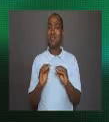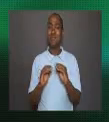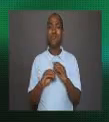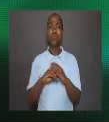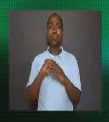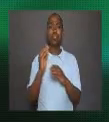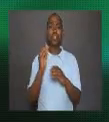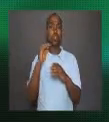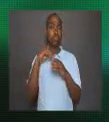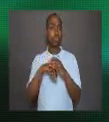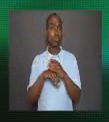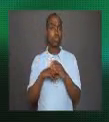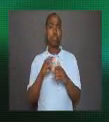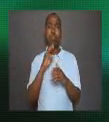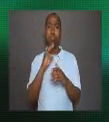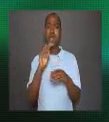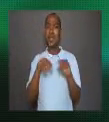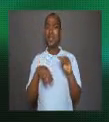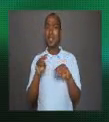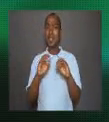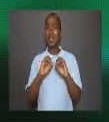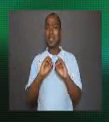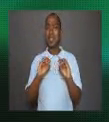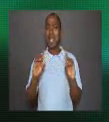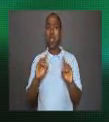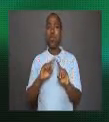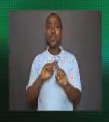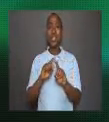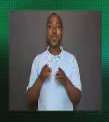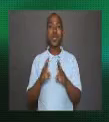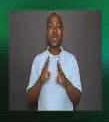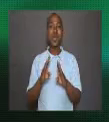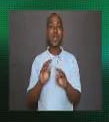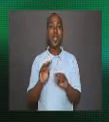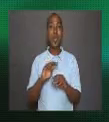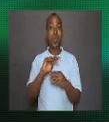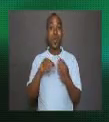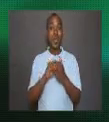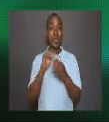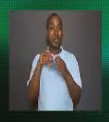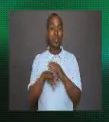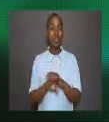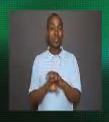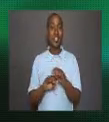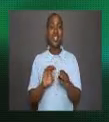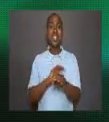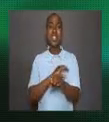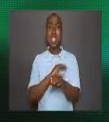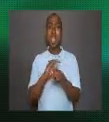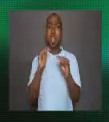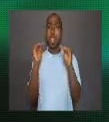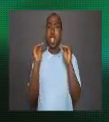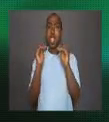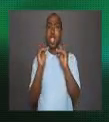of water across the semi-permeable membrane, and the cell is at